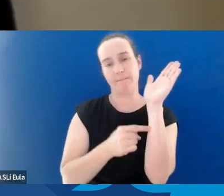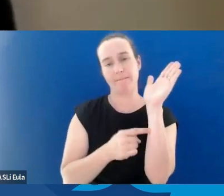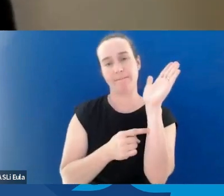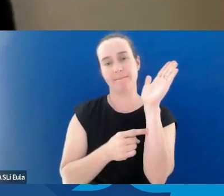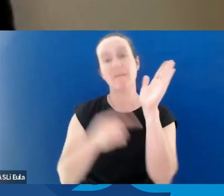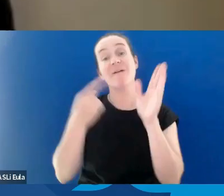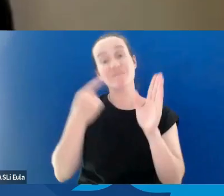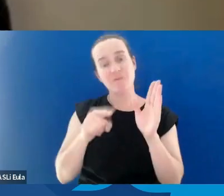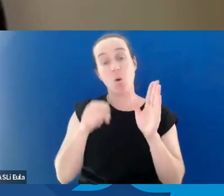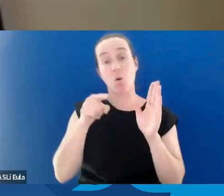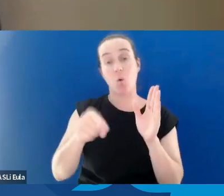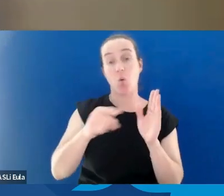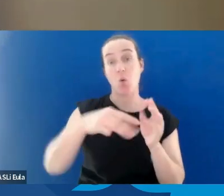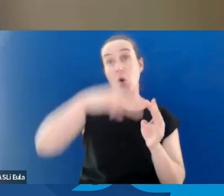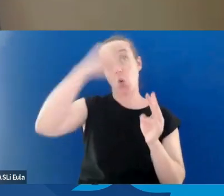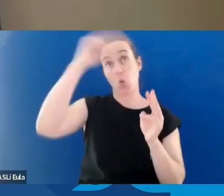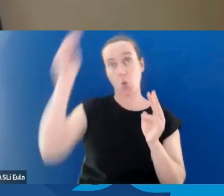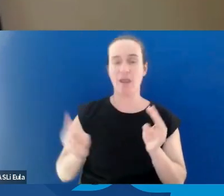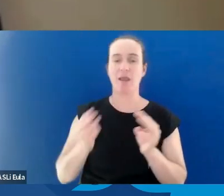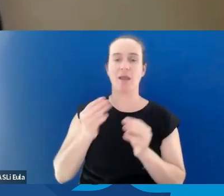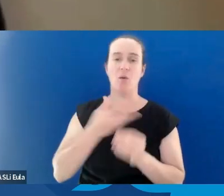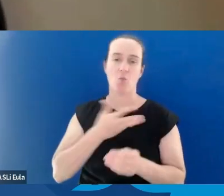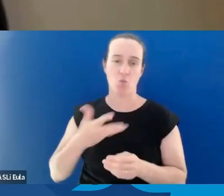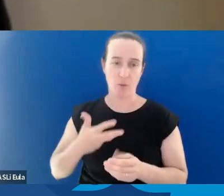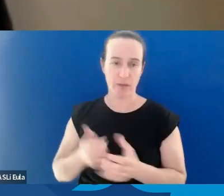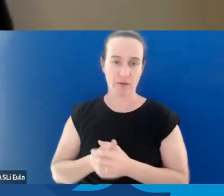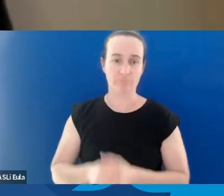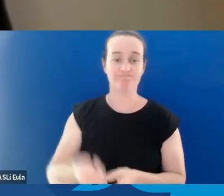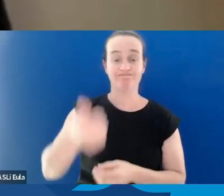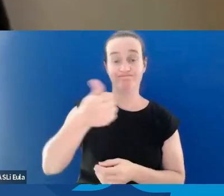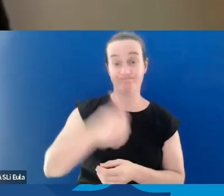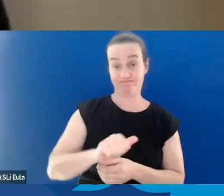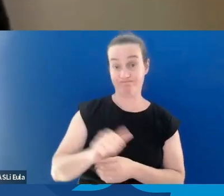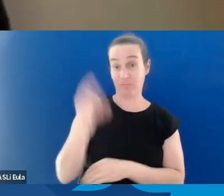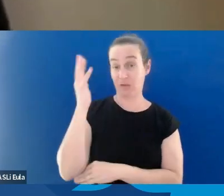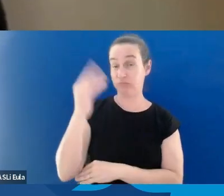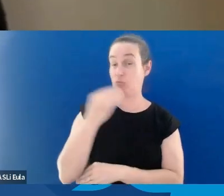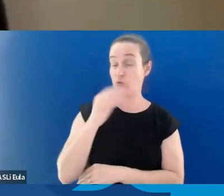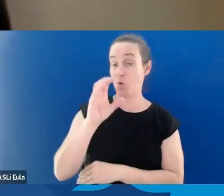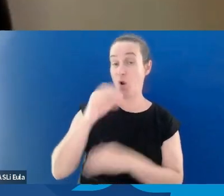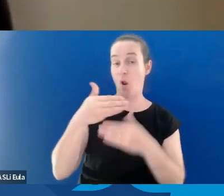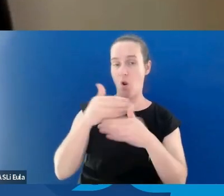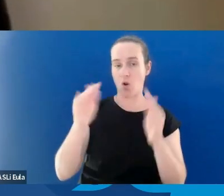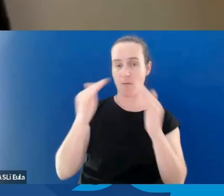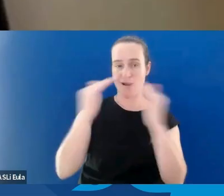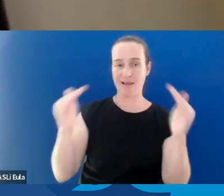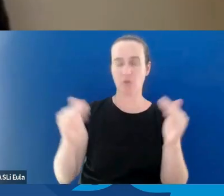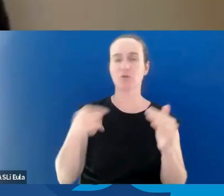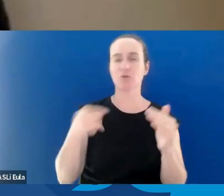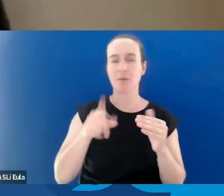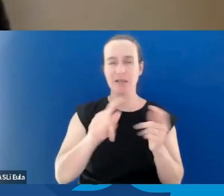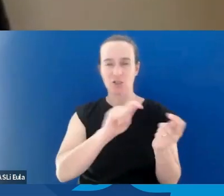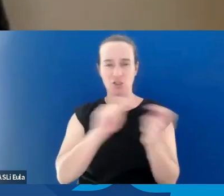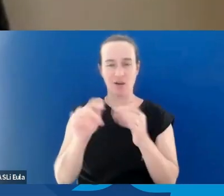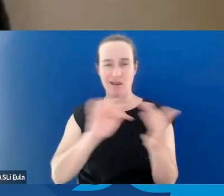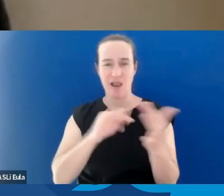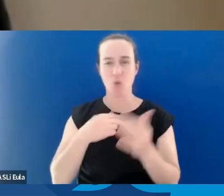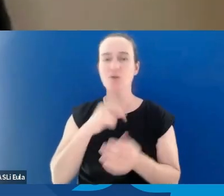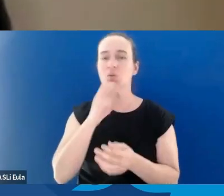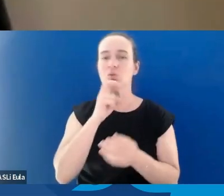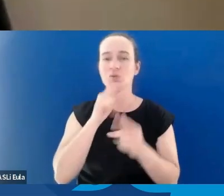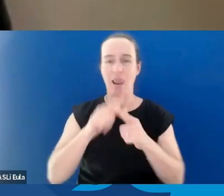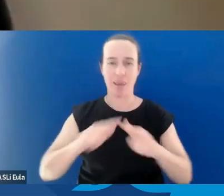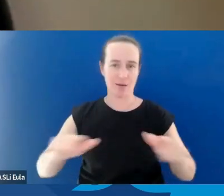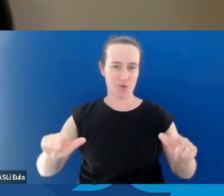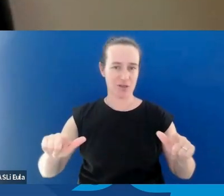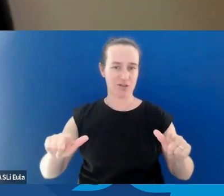queer female communities. For Open House, their call was around change in language and